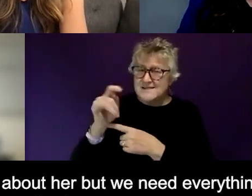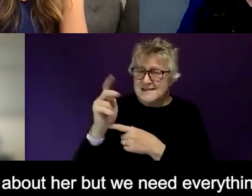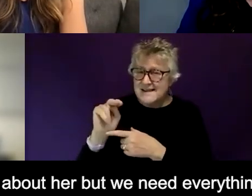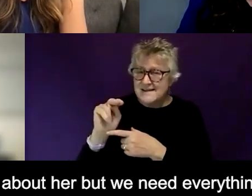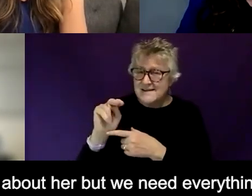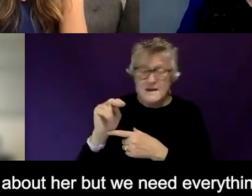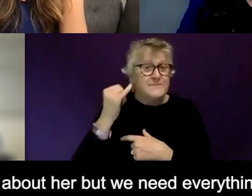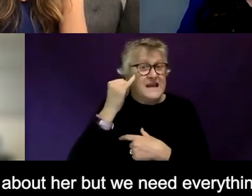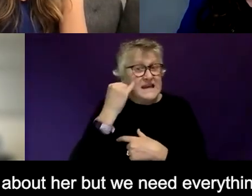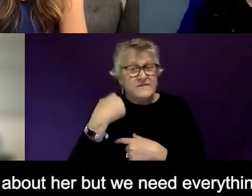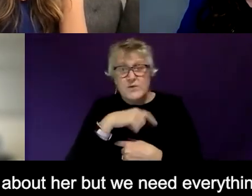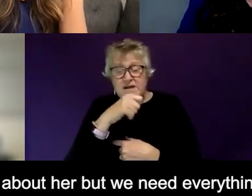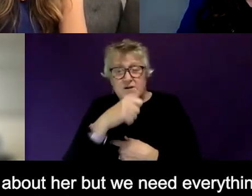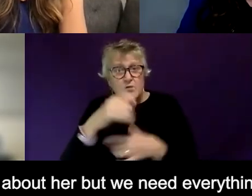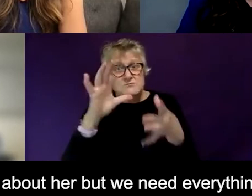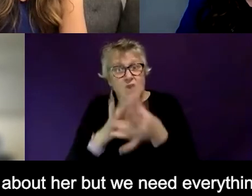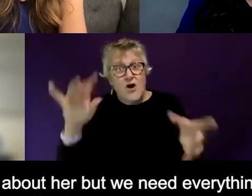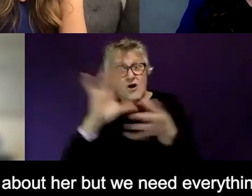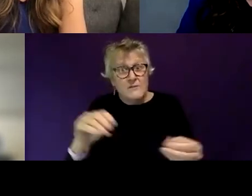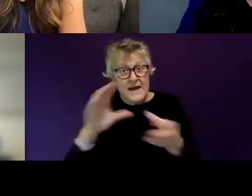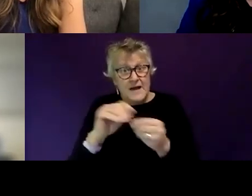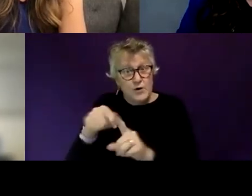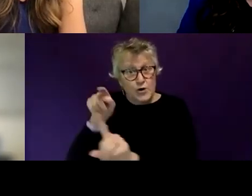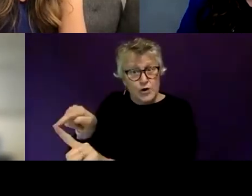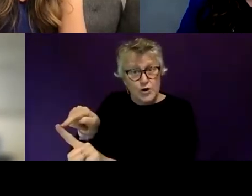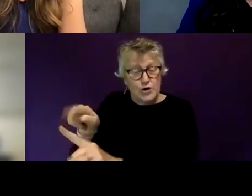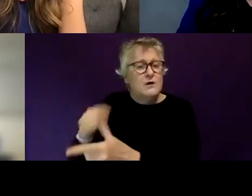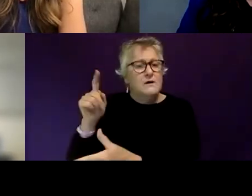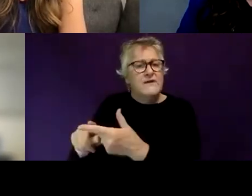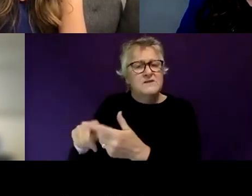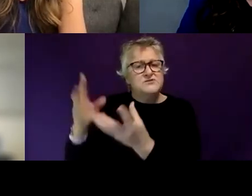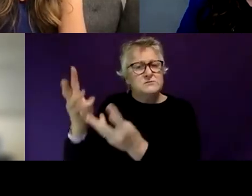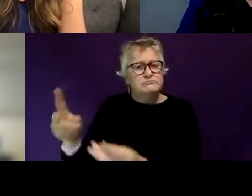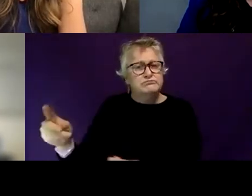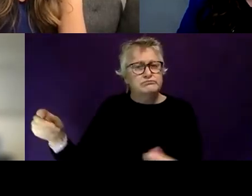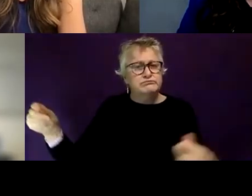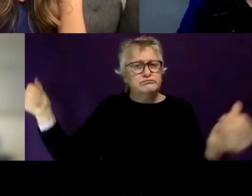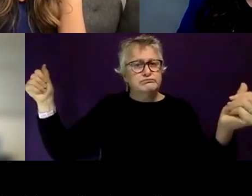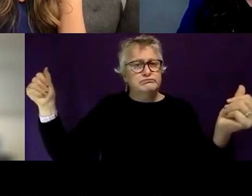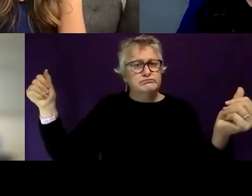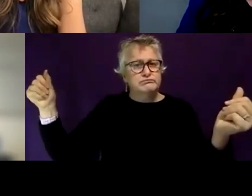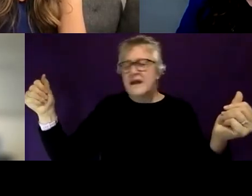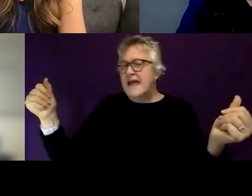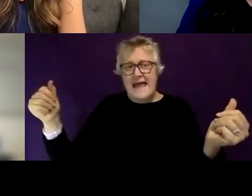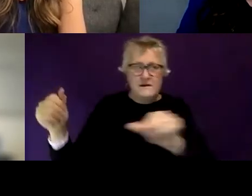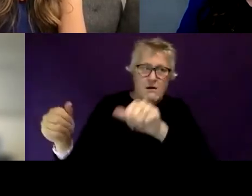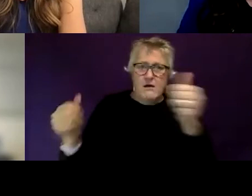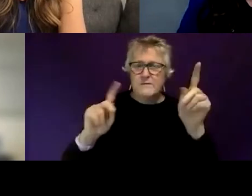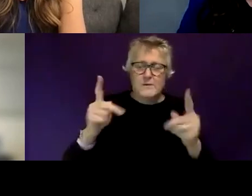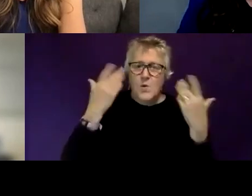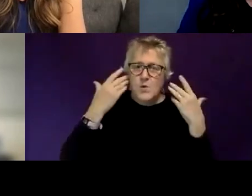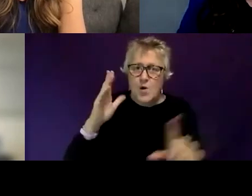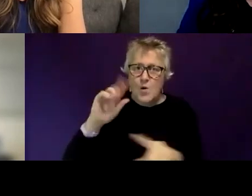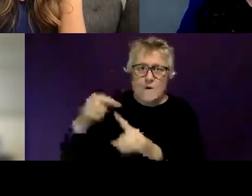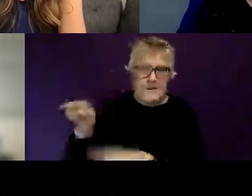knows about her. But we need everyone to know about these amazing people. And that's why it's not